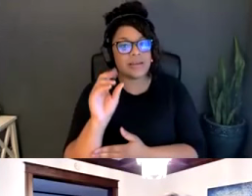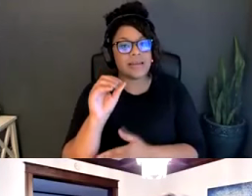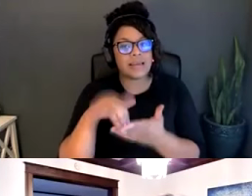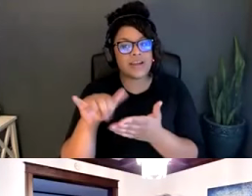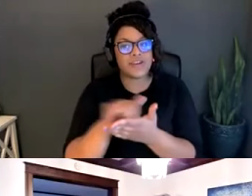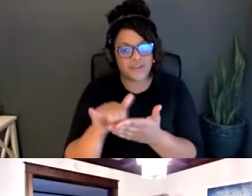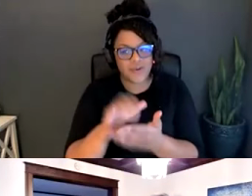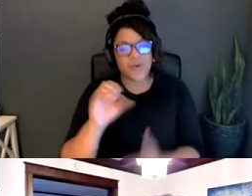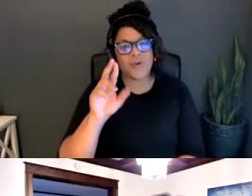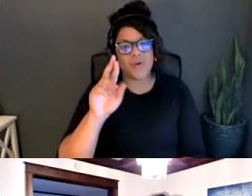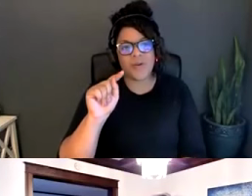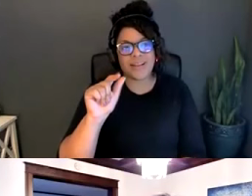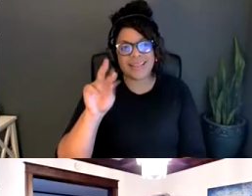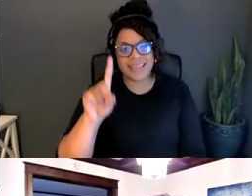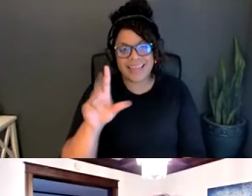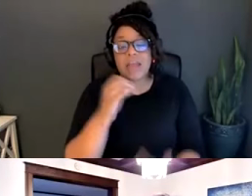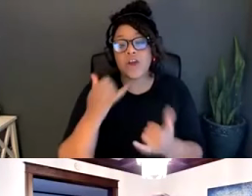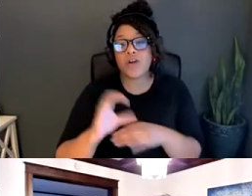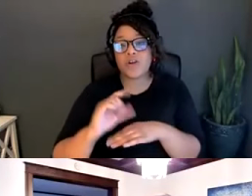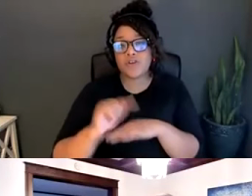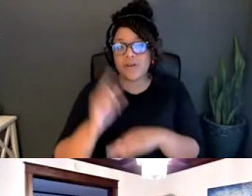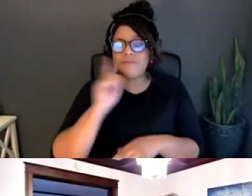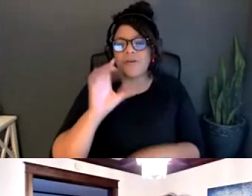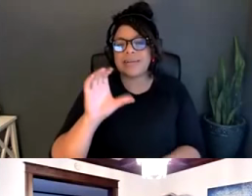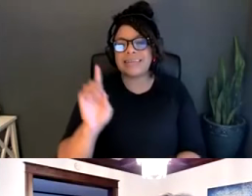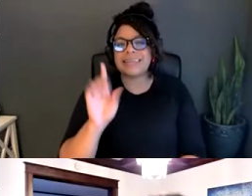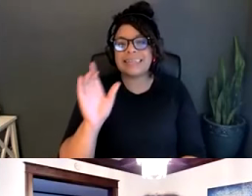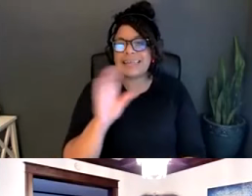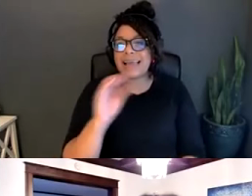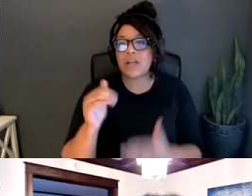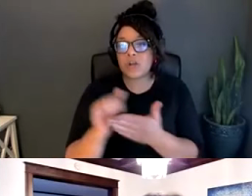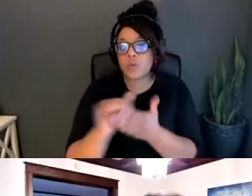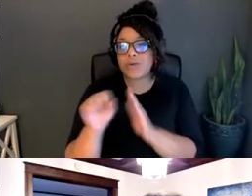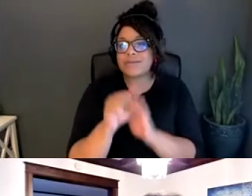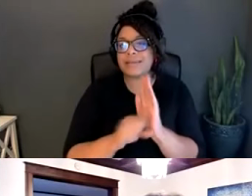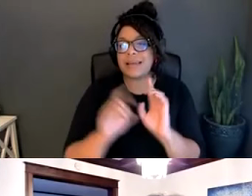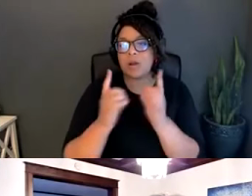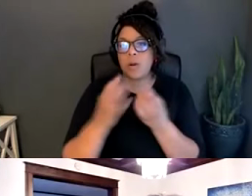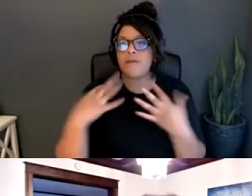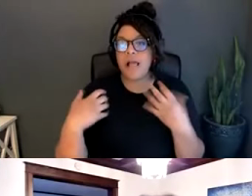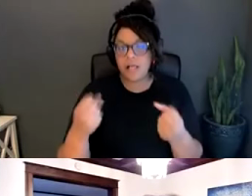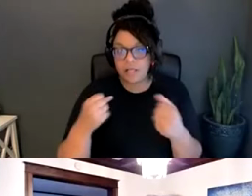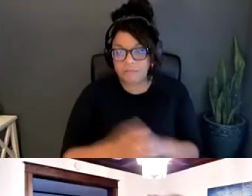at Cortland, and is currently a consultant for the CDC and the New York State Department of Health.